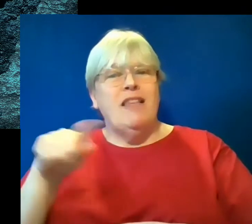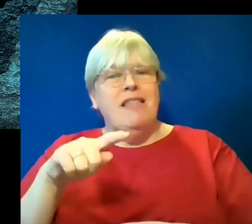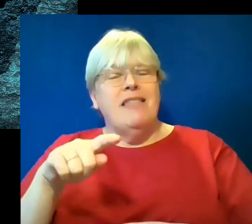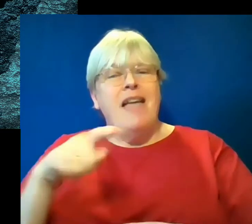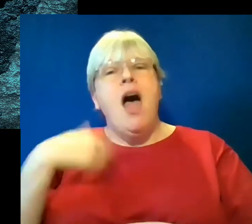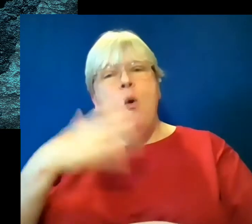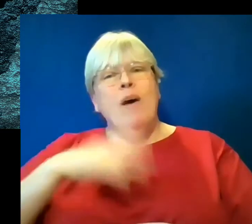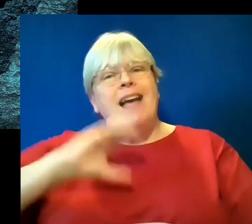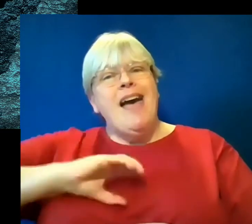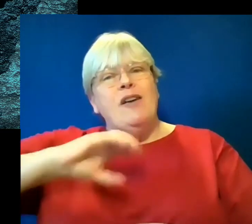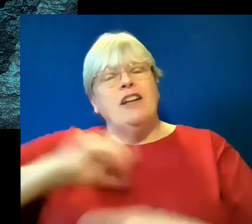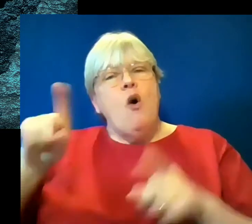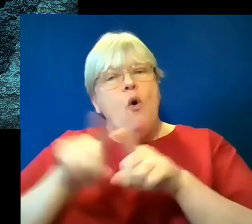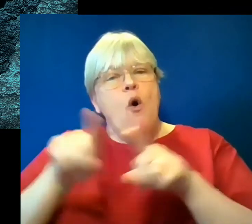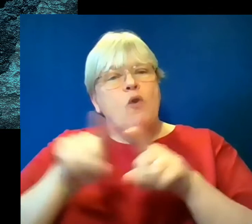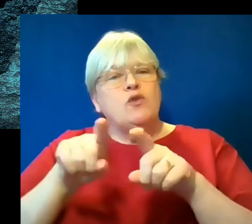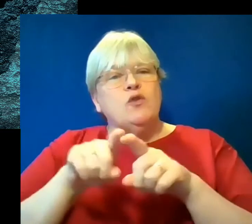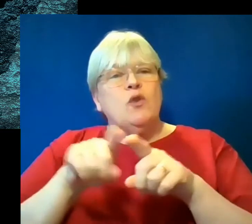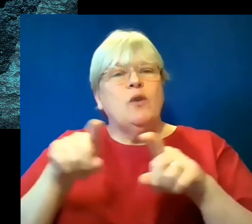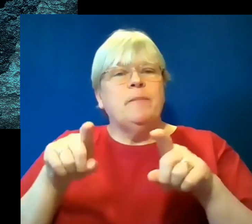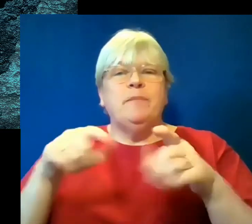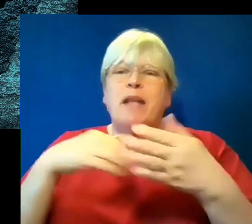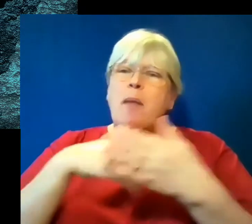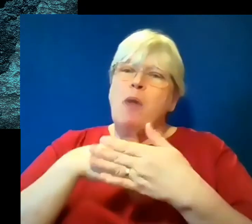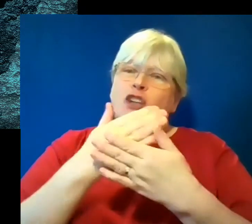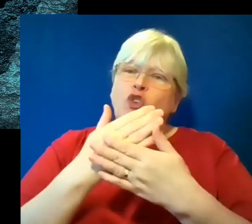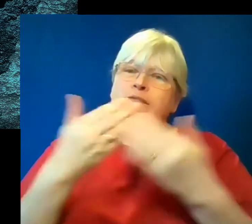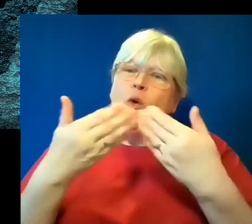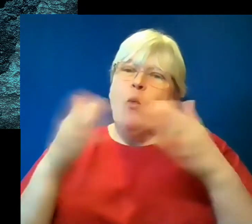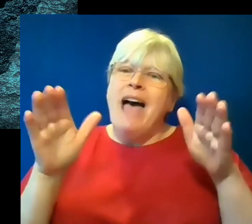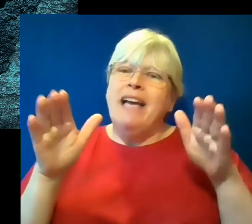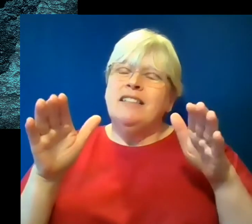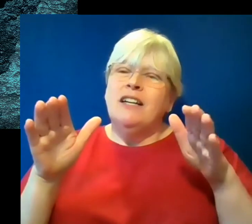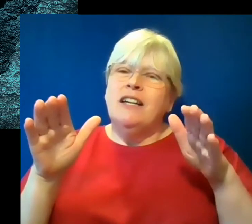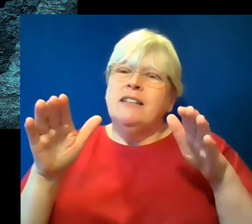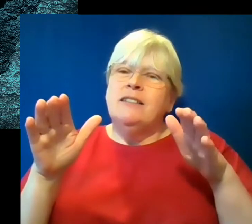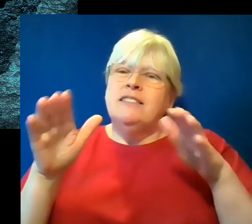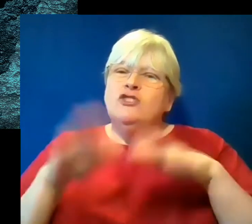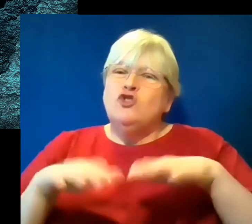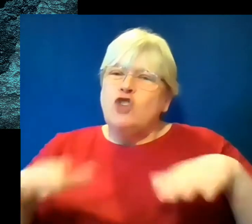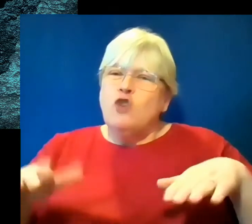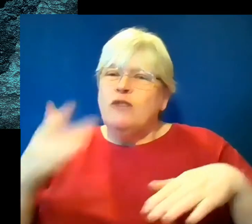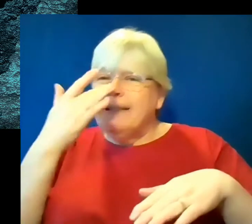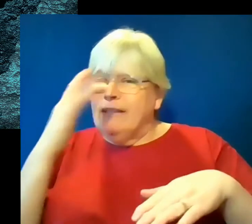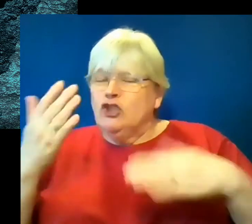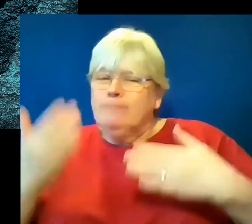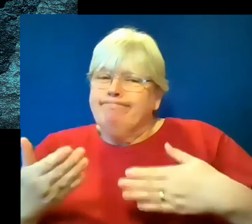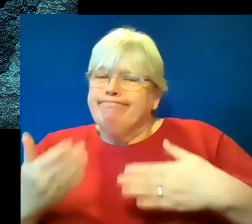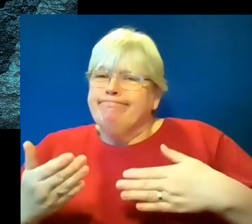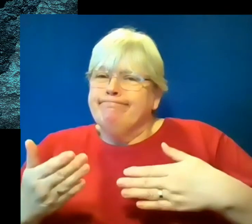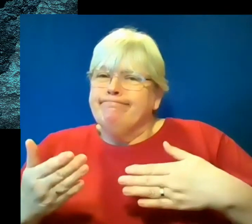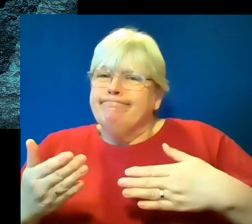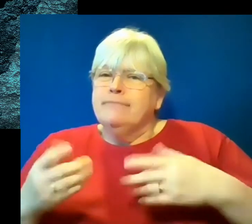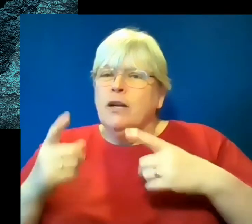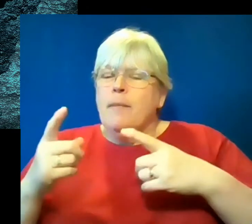character who would be part of this wider movement in children's fiction currently, that